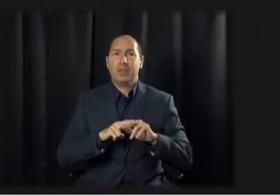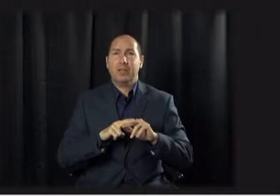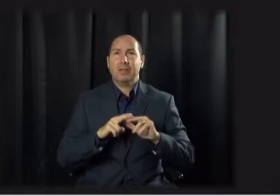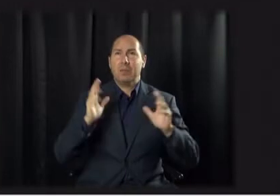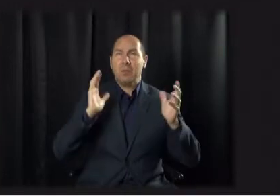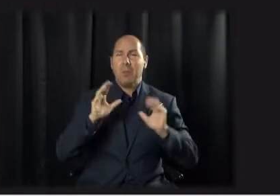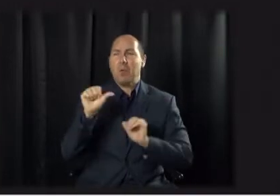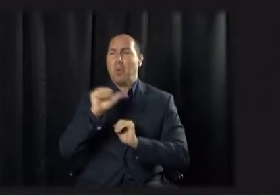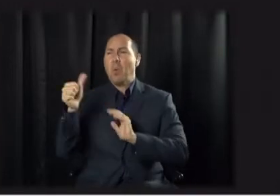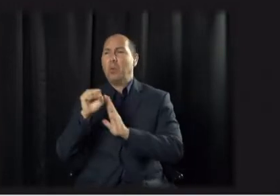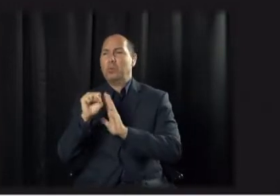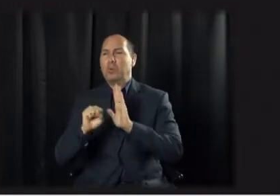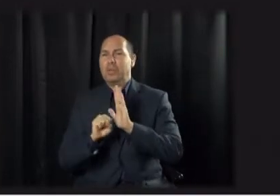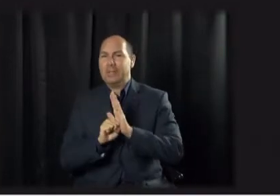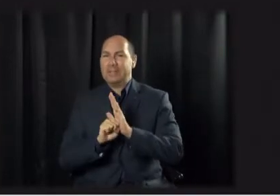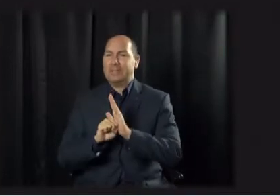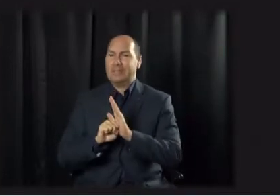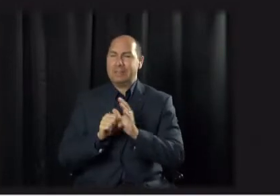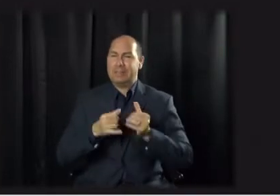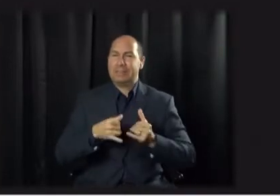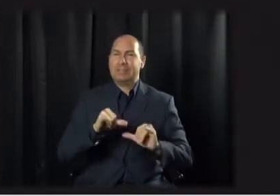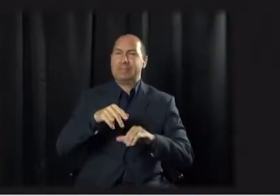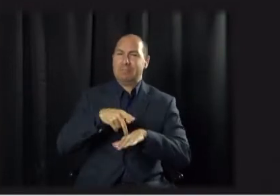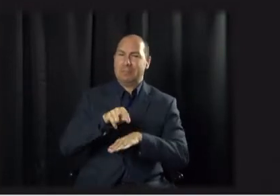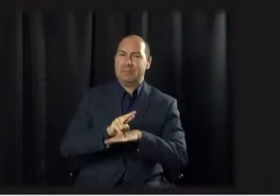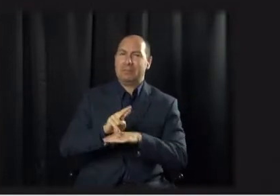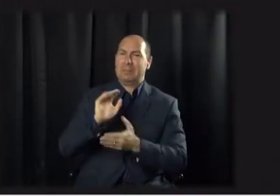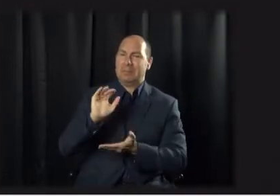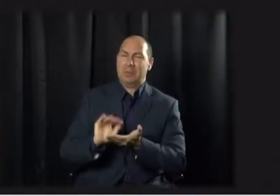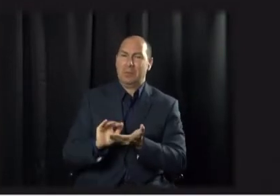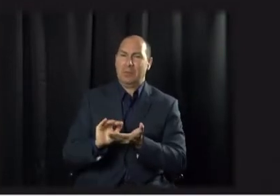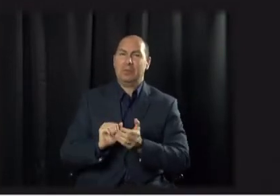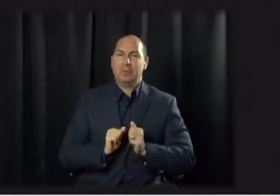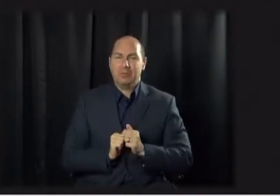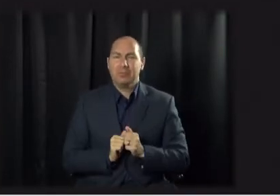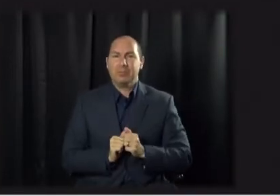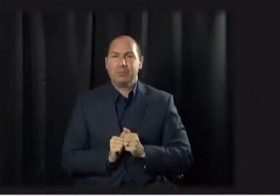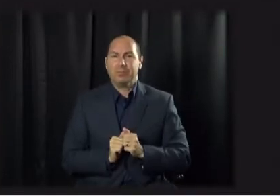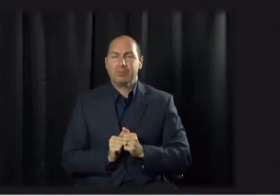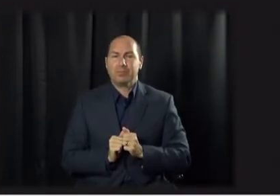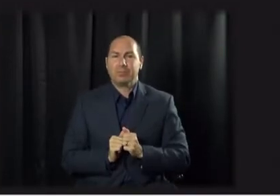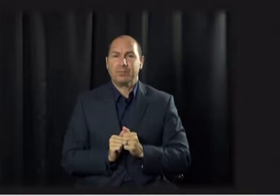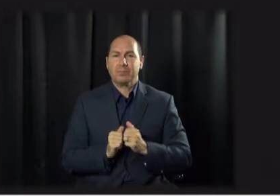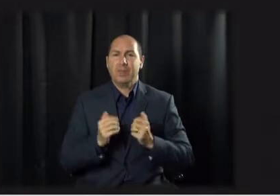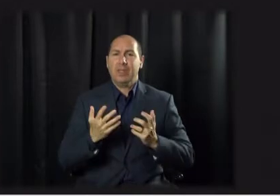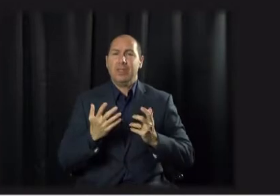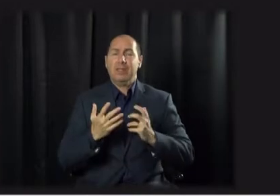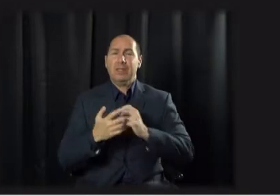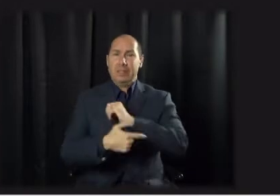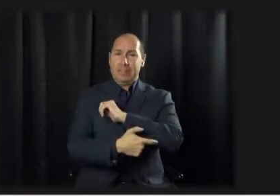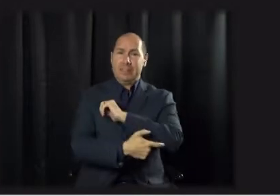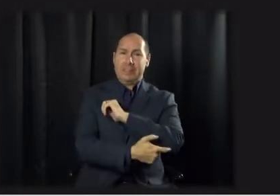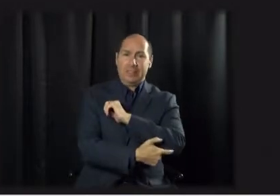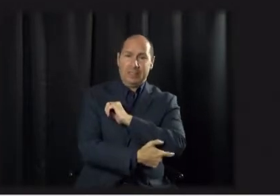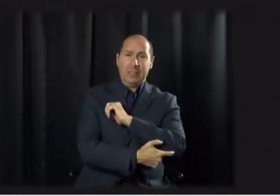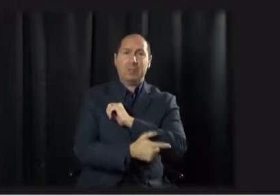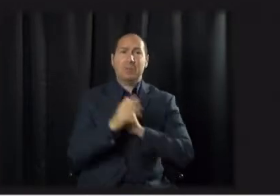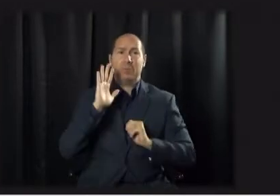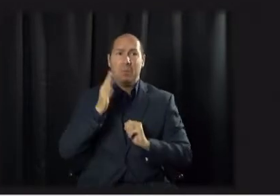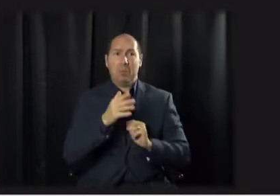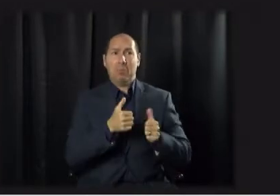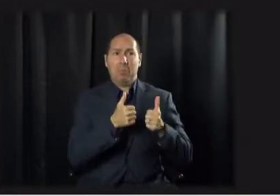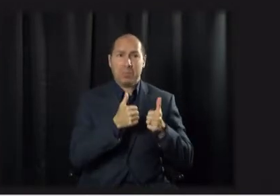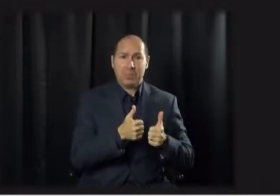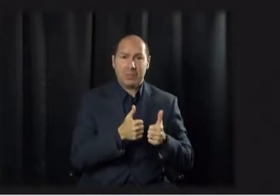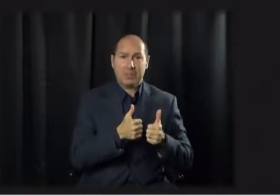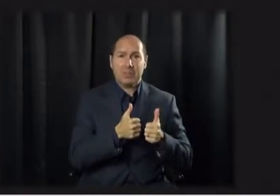are charging. But what I want to be very clear here is as tempting as it is to